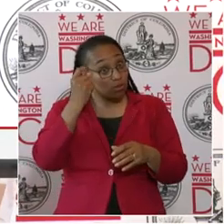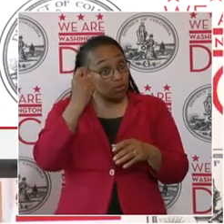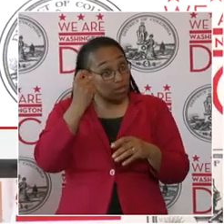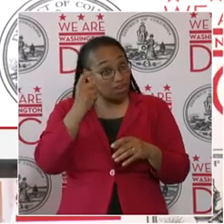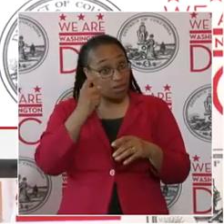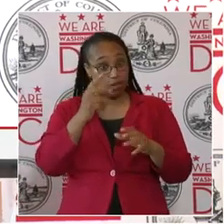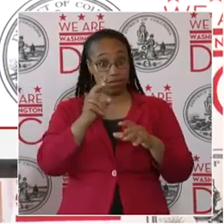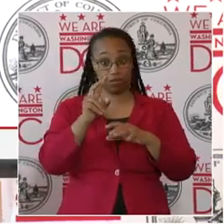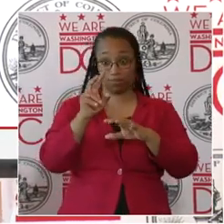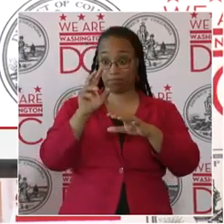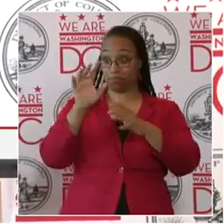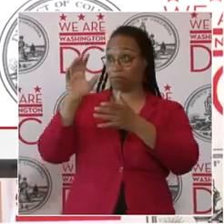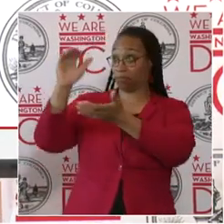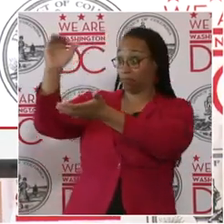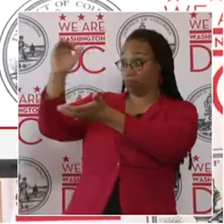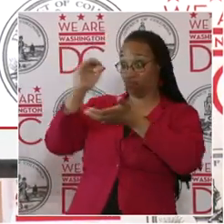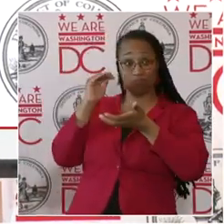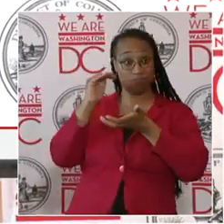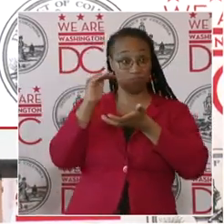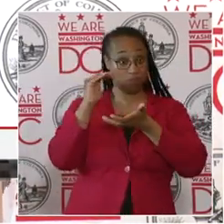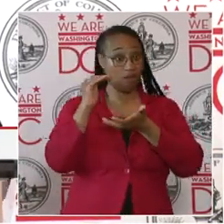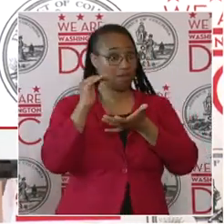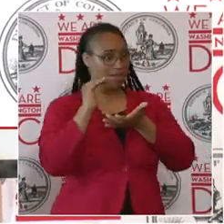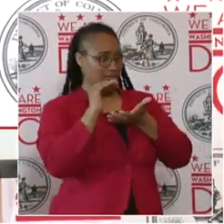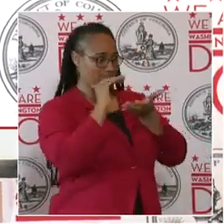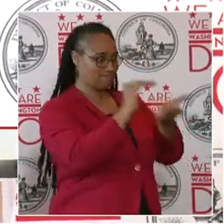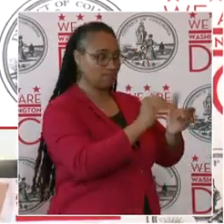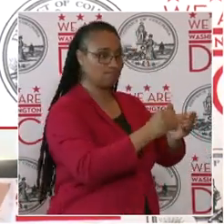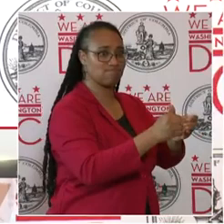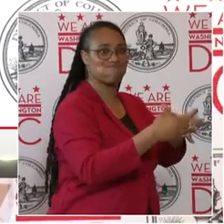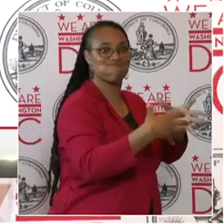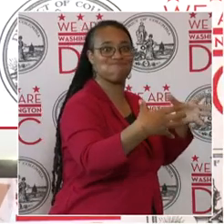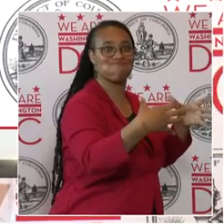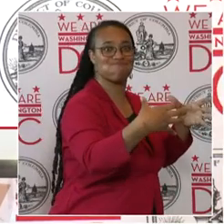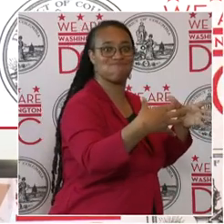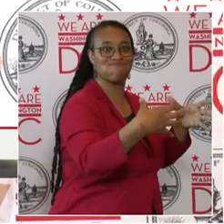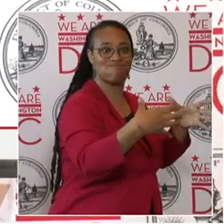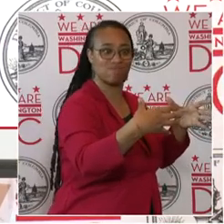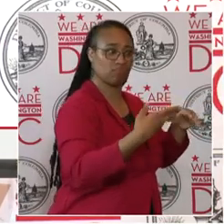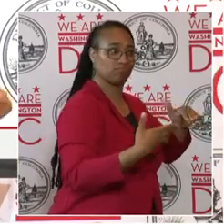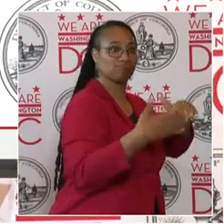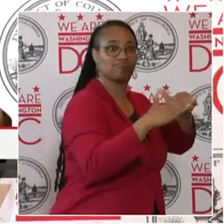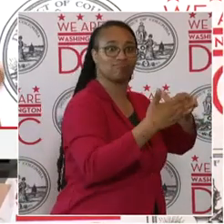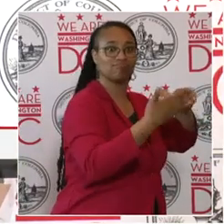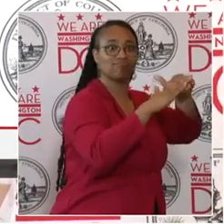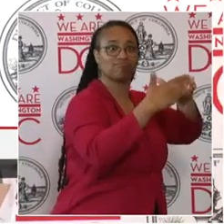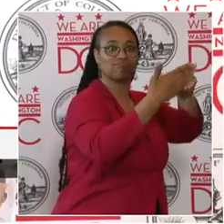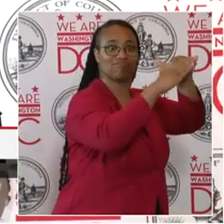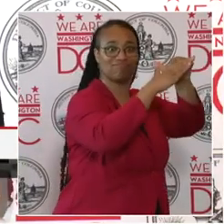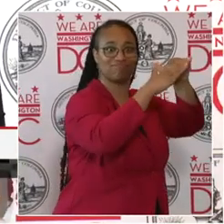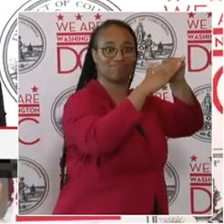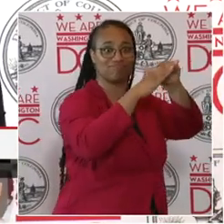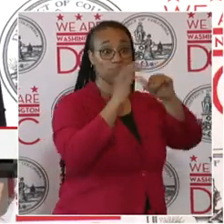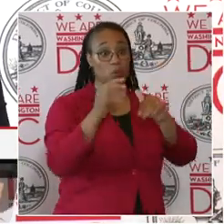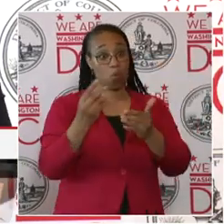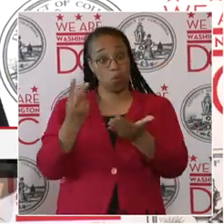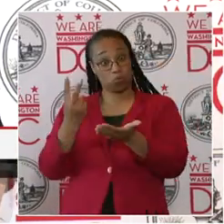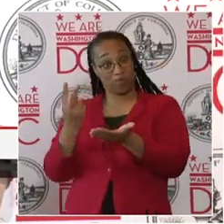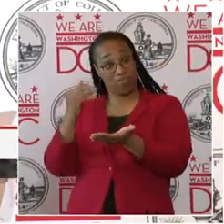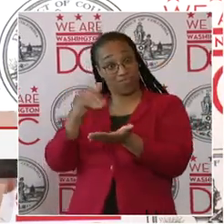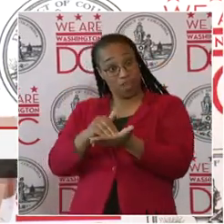federal poverty line to 300%. What that means is 2,200 more children will be served